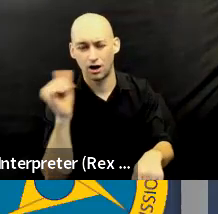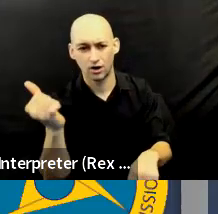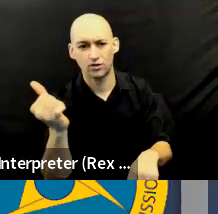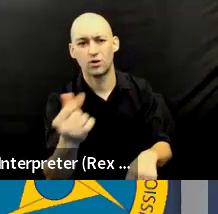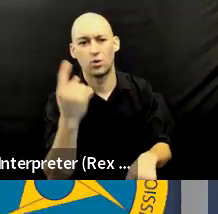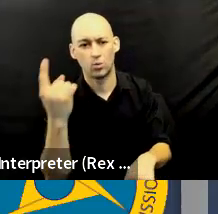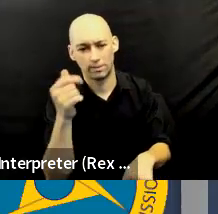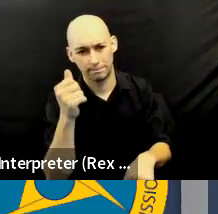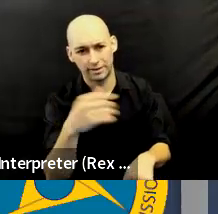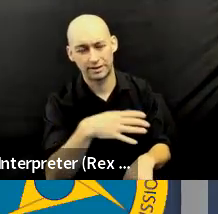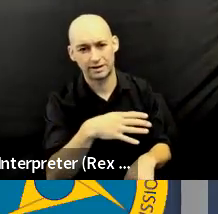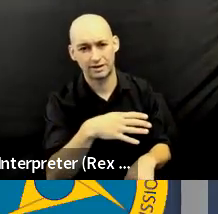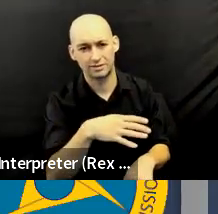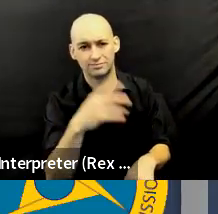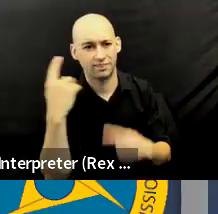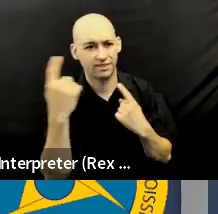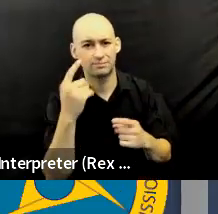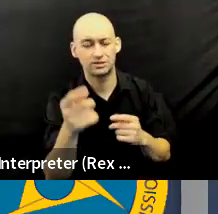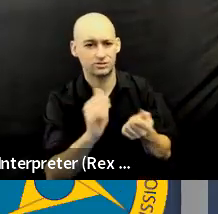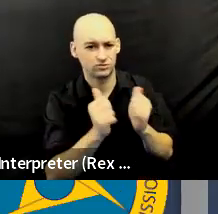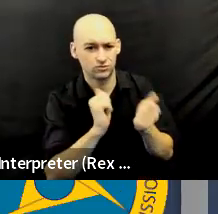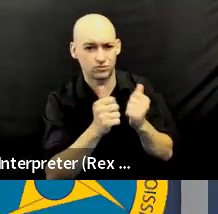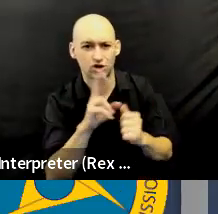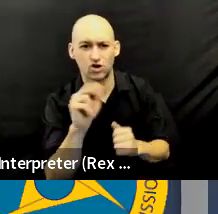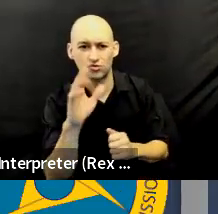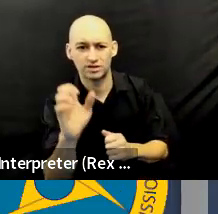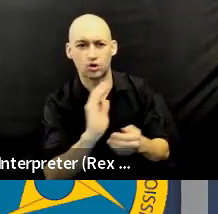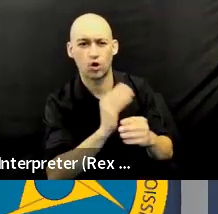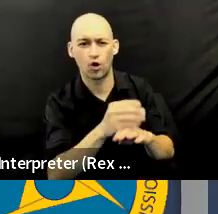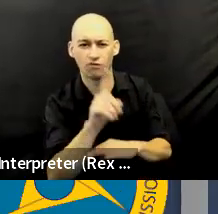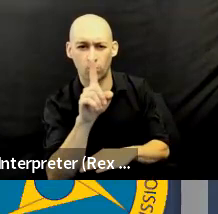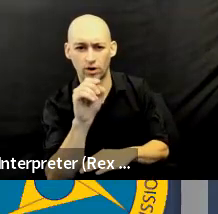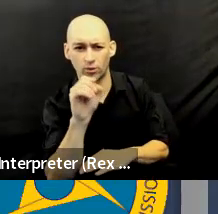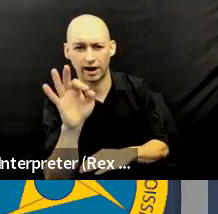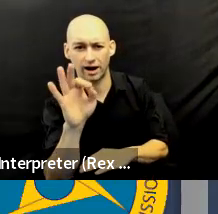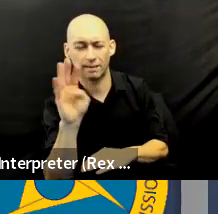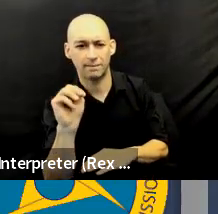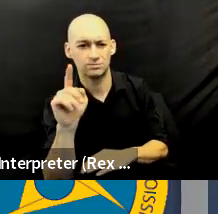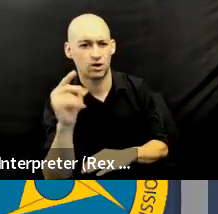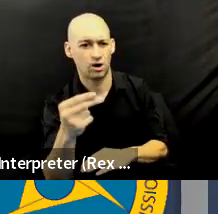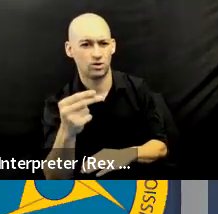pulled over thinking it's a raceway, clocked at more than 109 miles an hour.